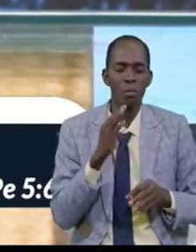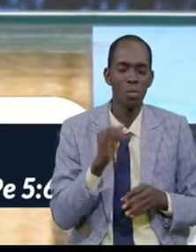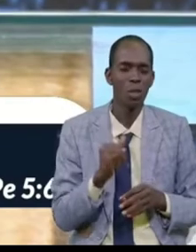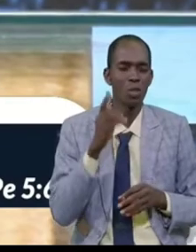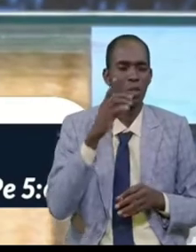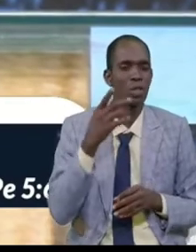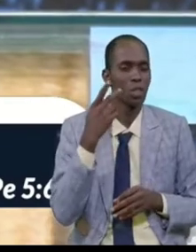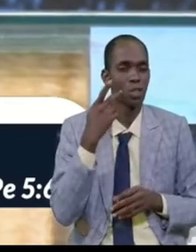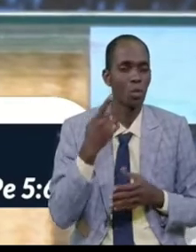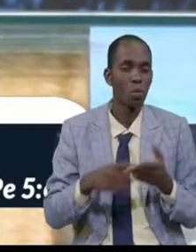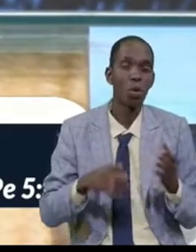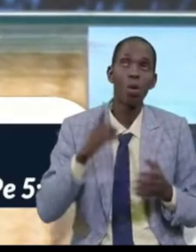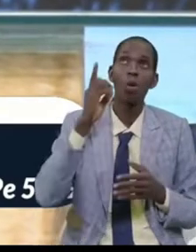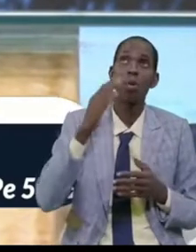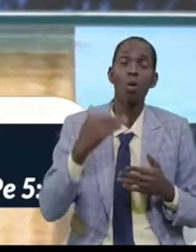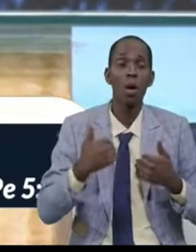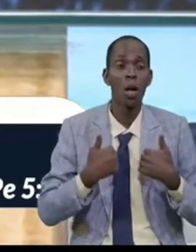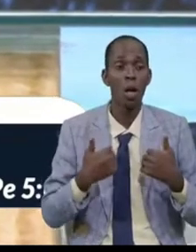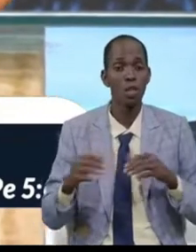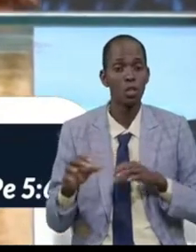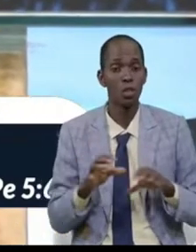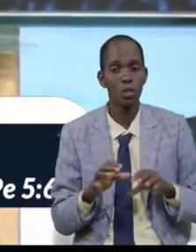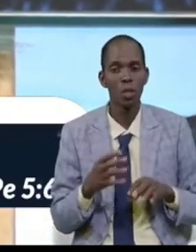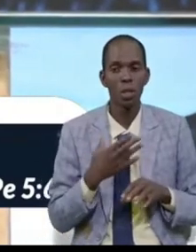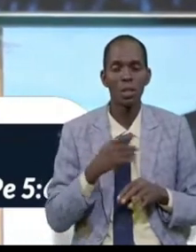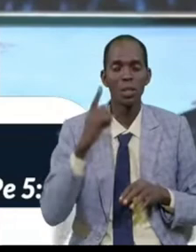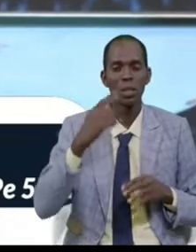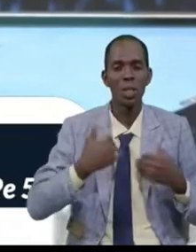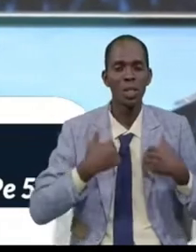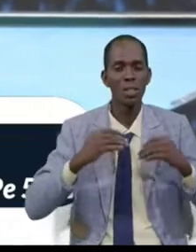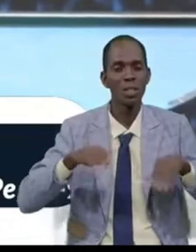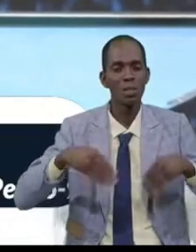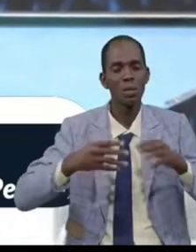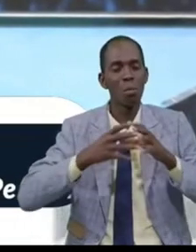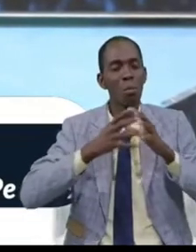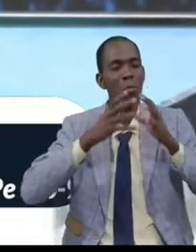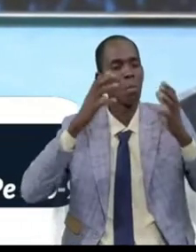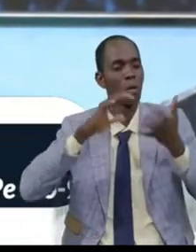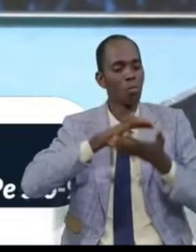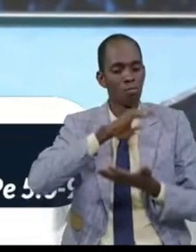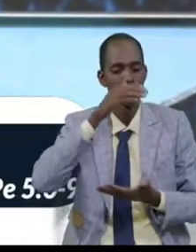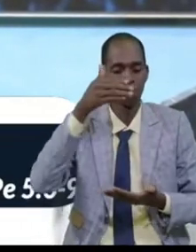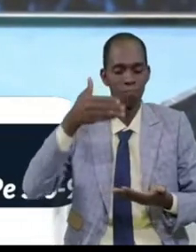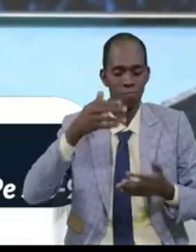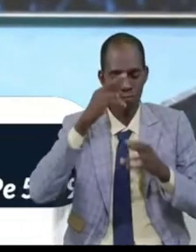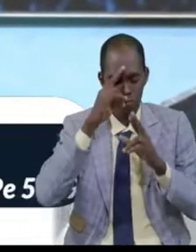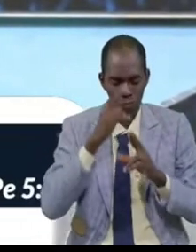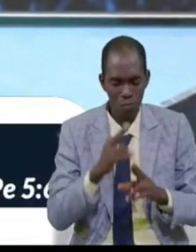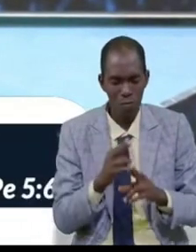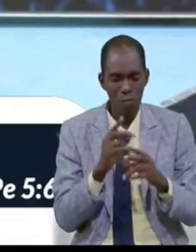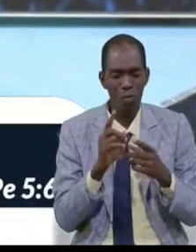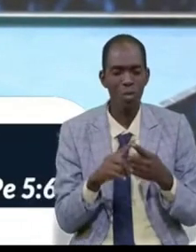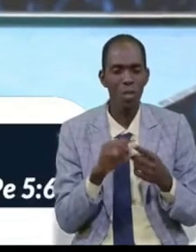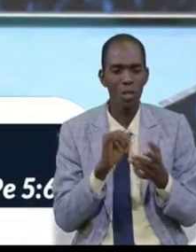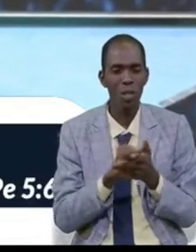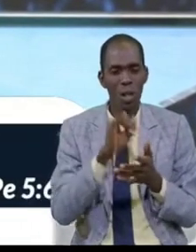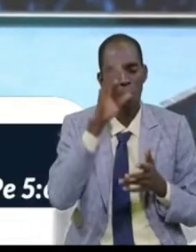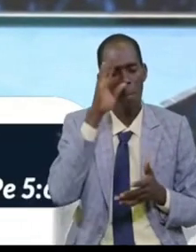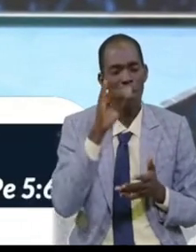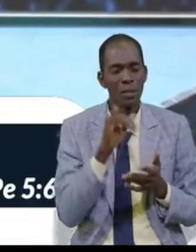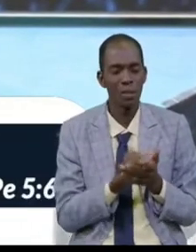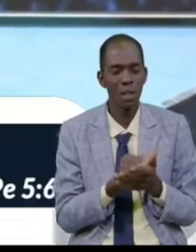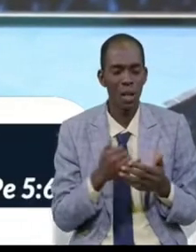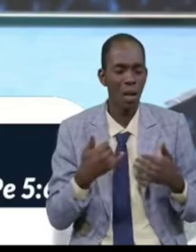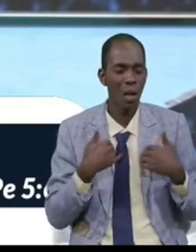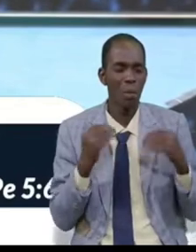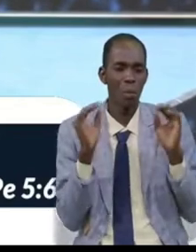has done. He has given more abundant honor to that part which lacked. And that's what we ought to